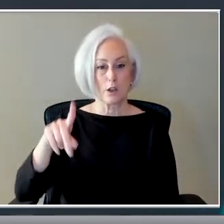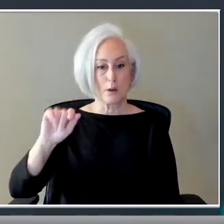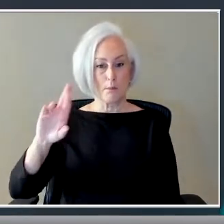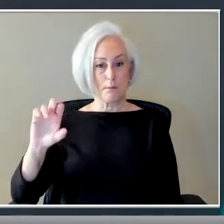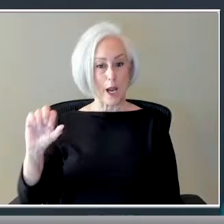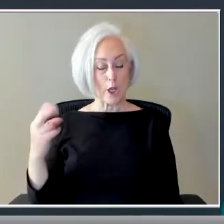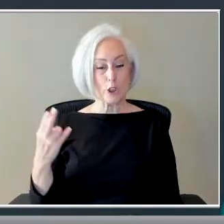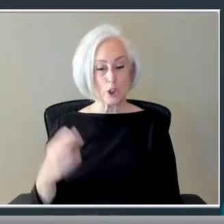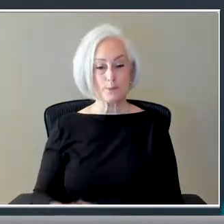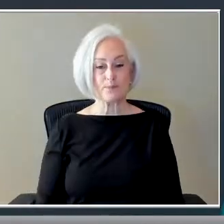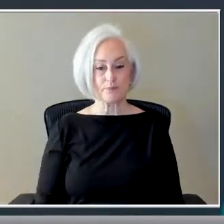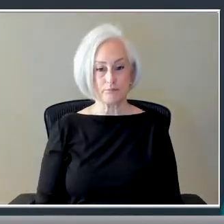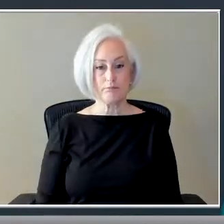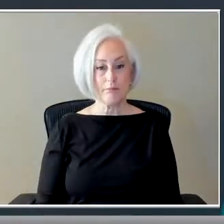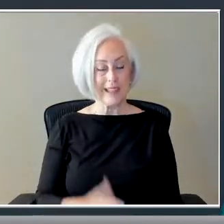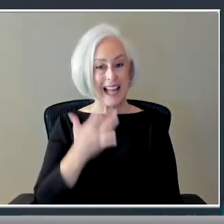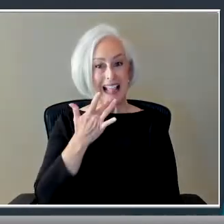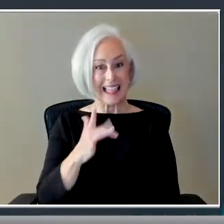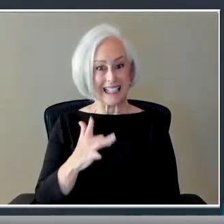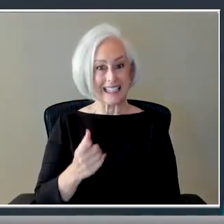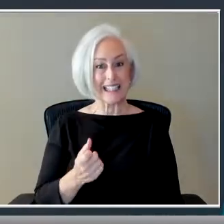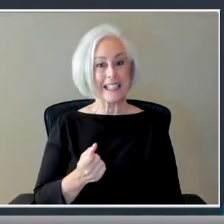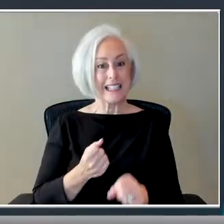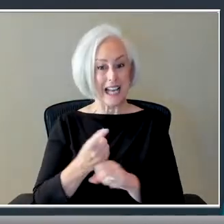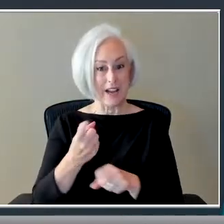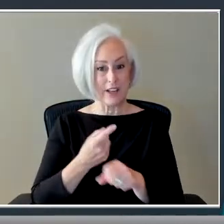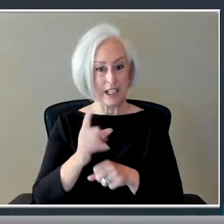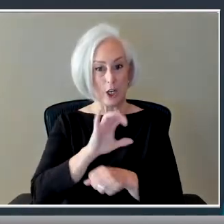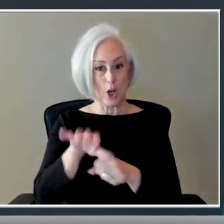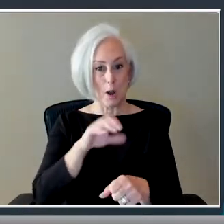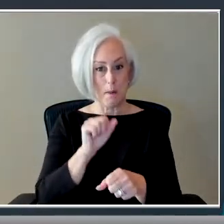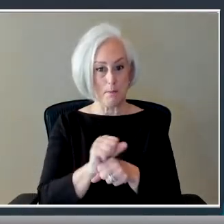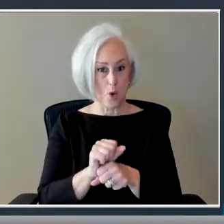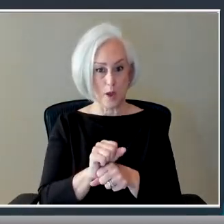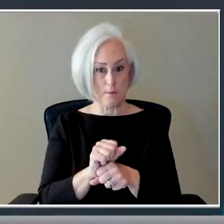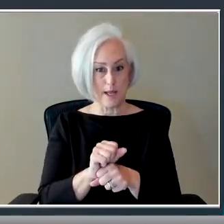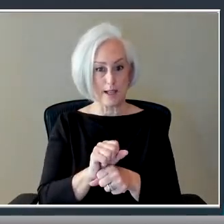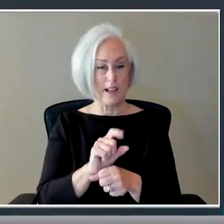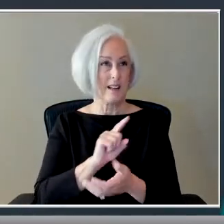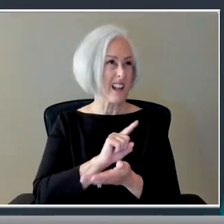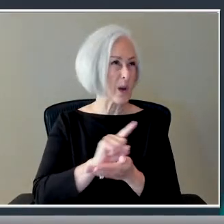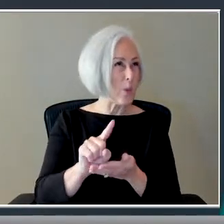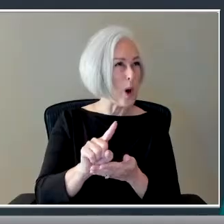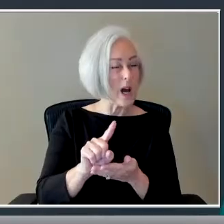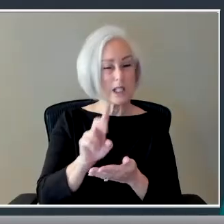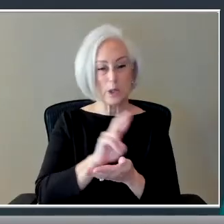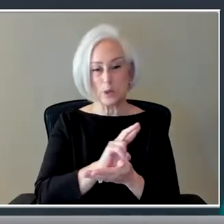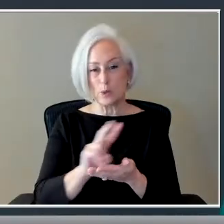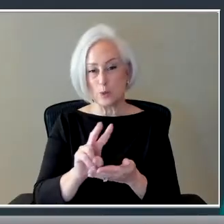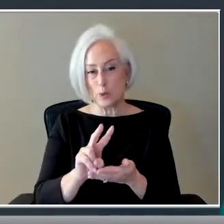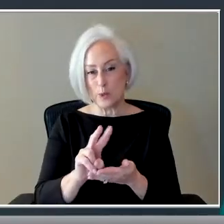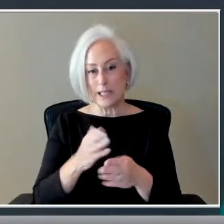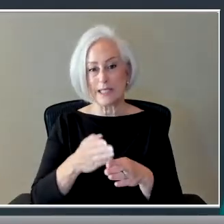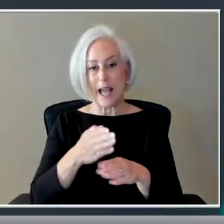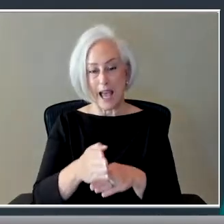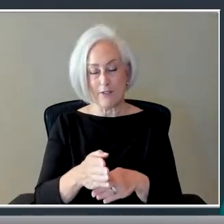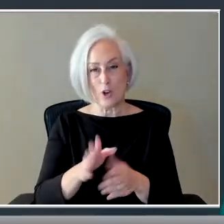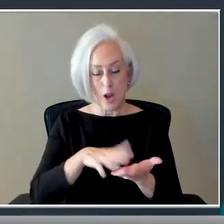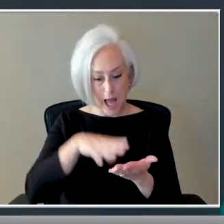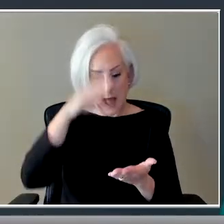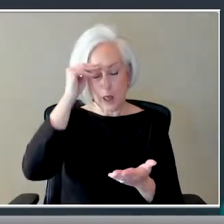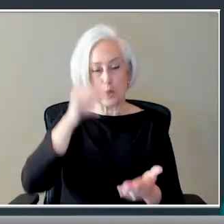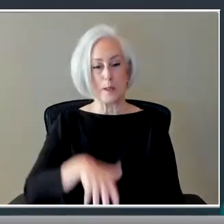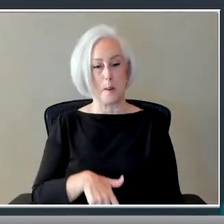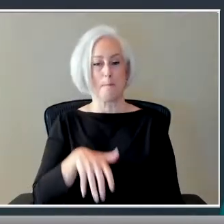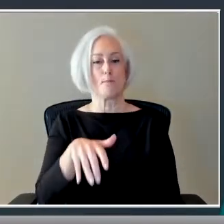Luckily, I had my yearly appointment with Dr. Moriarty probably a week and a half, 2 weeks after I found out I was pregnant.